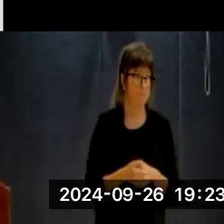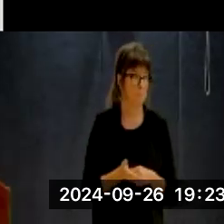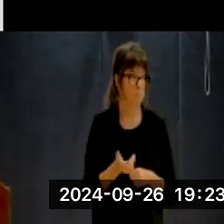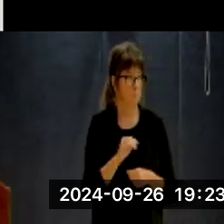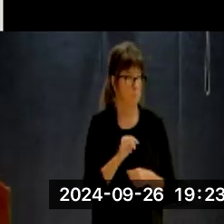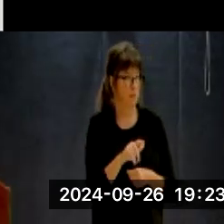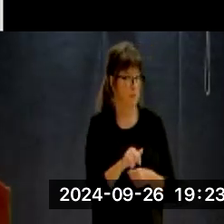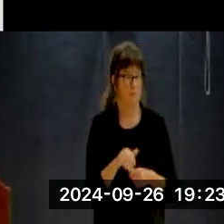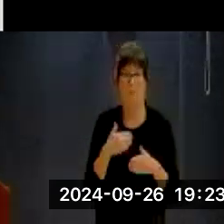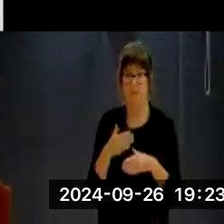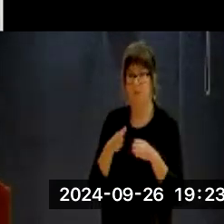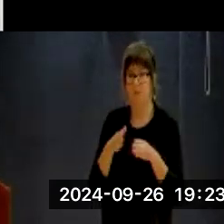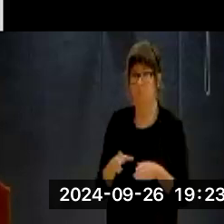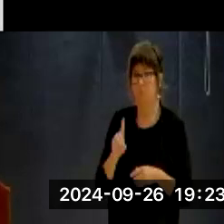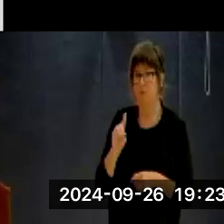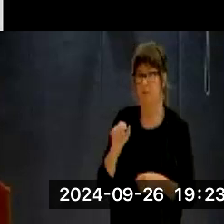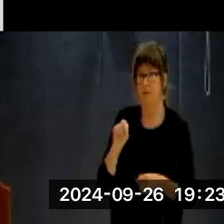Dana Ernest.